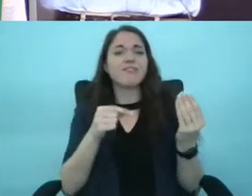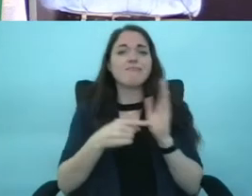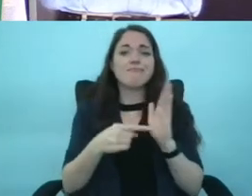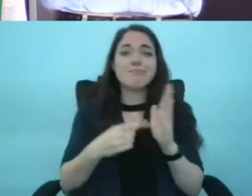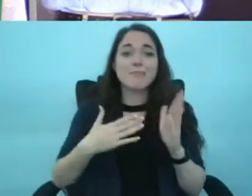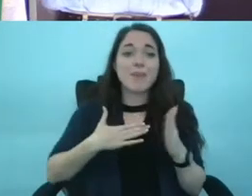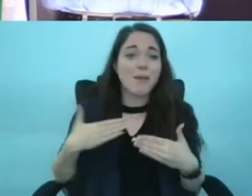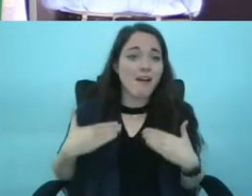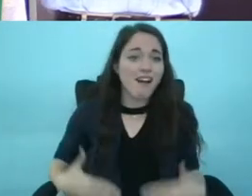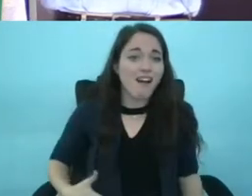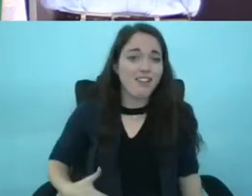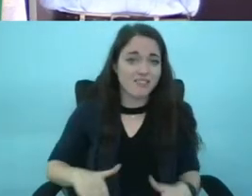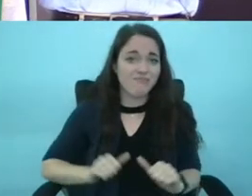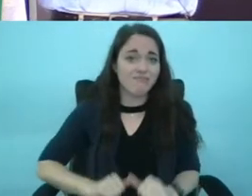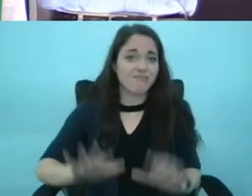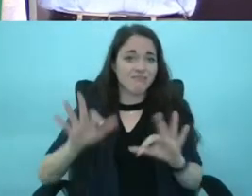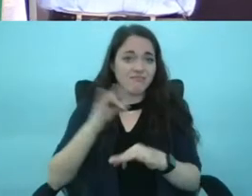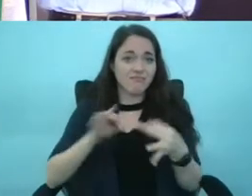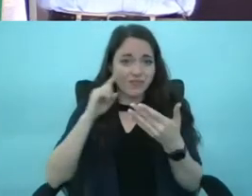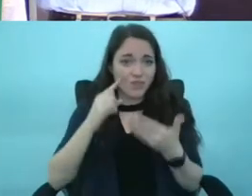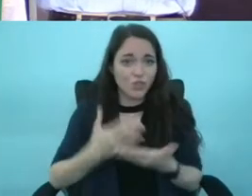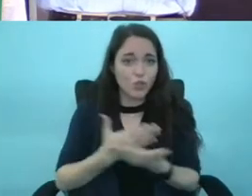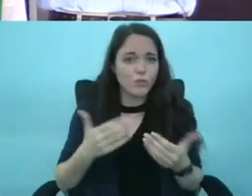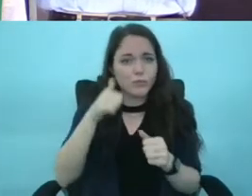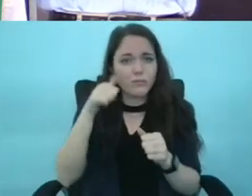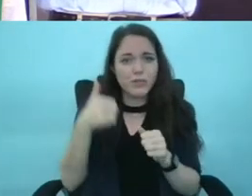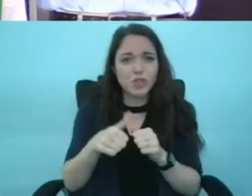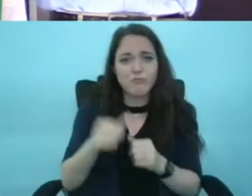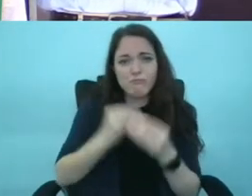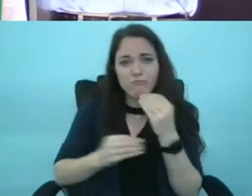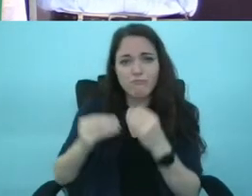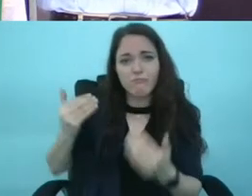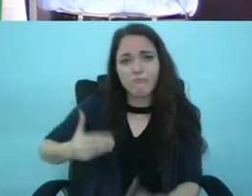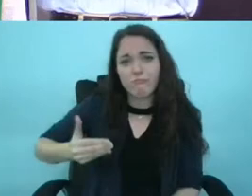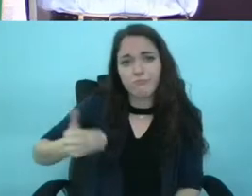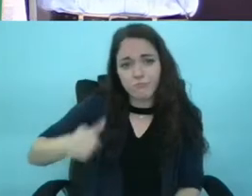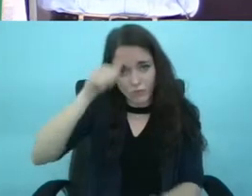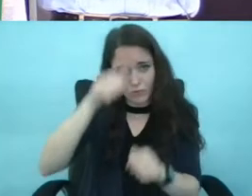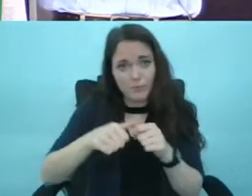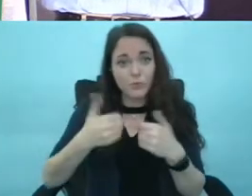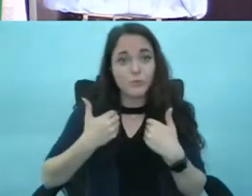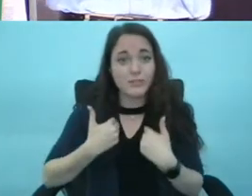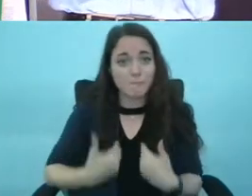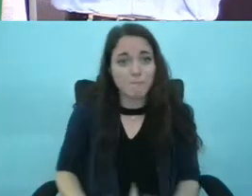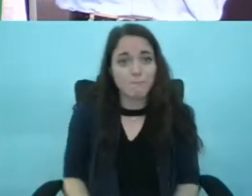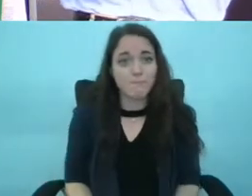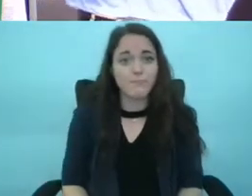broken for you. Take as often as you eat it in remembrance of me."